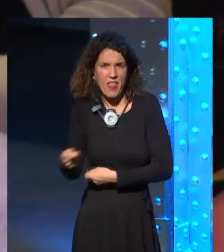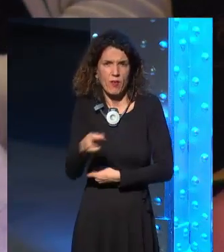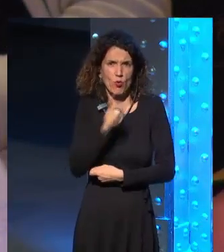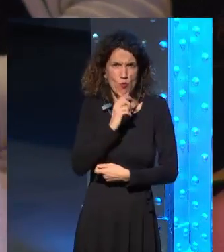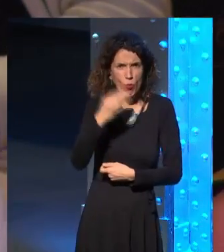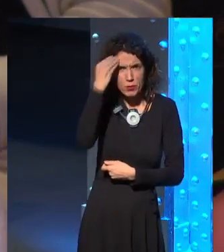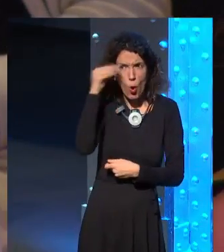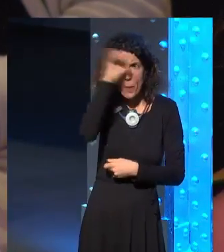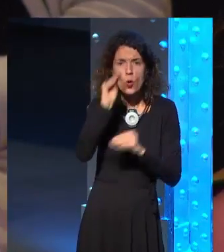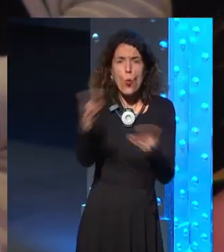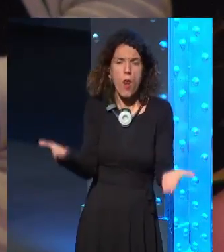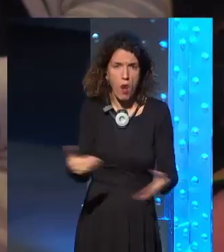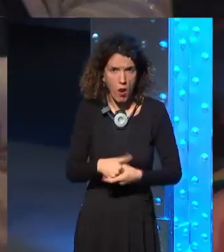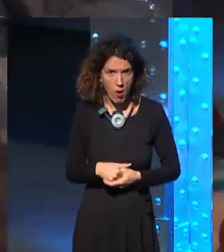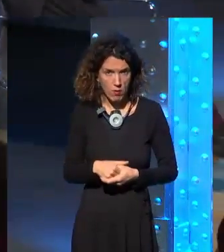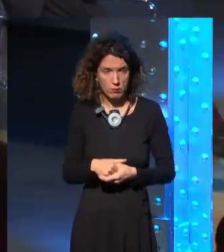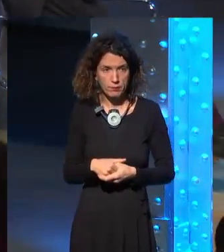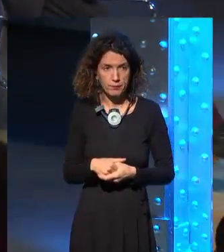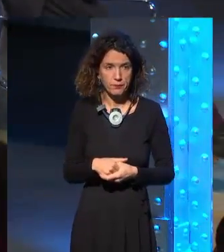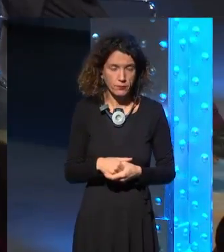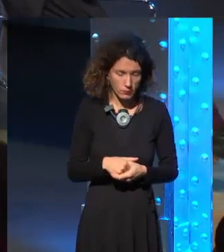so subjective as happiness?